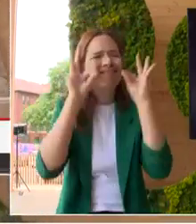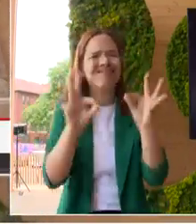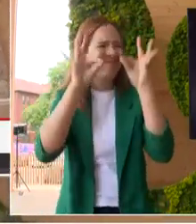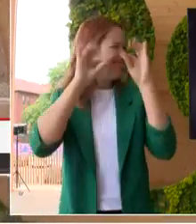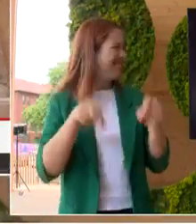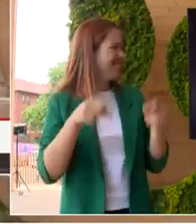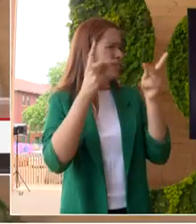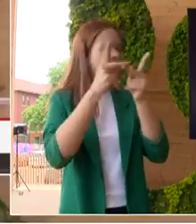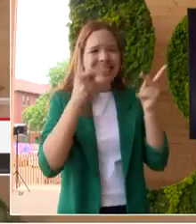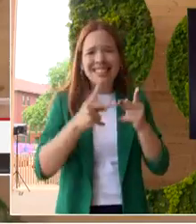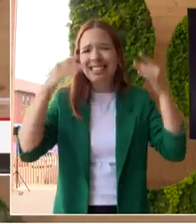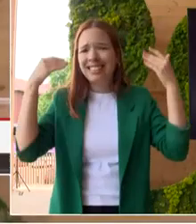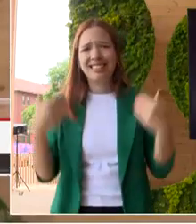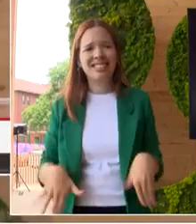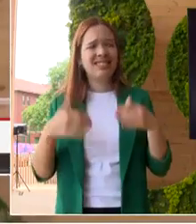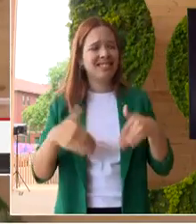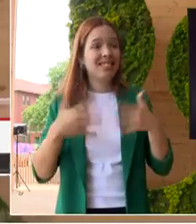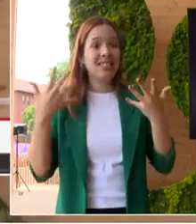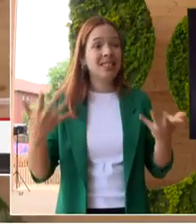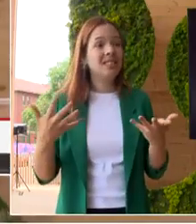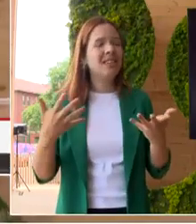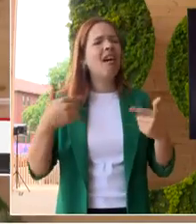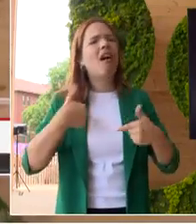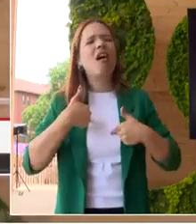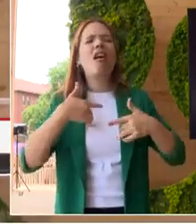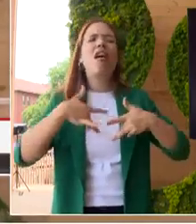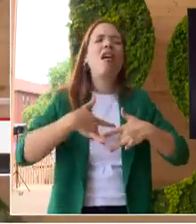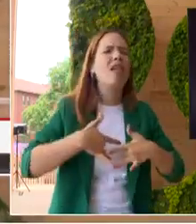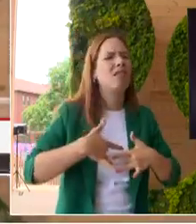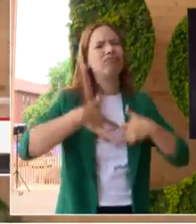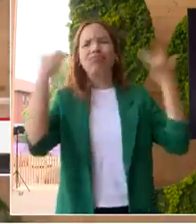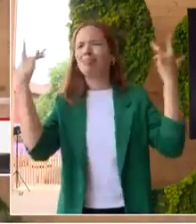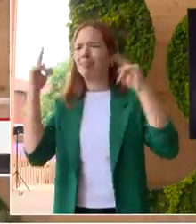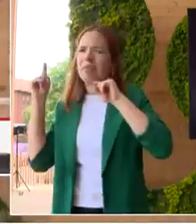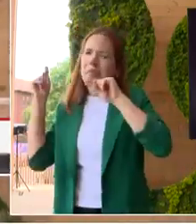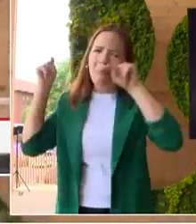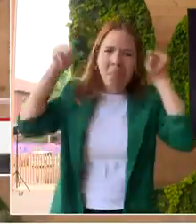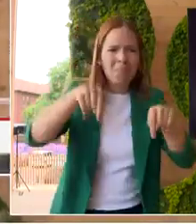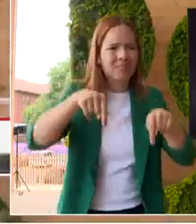I am so delighted to be here. I want to thank